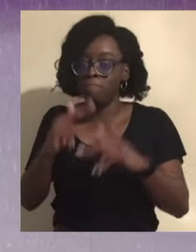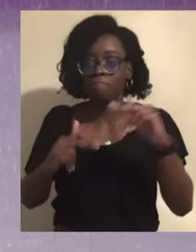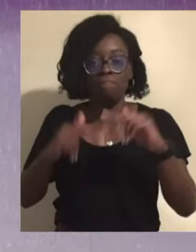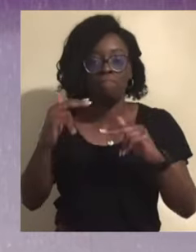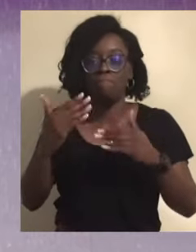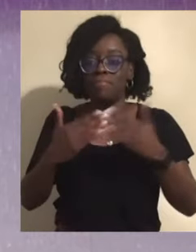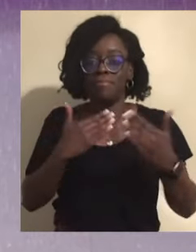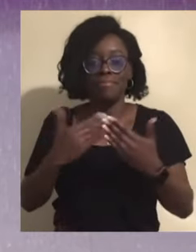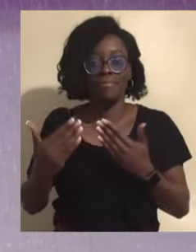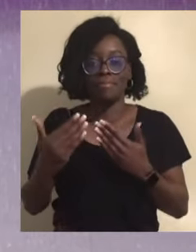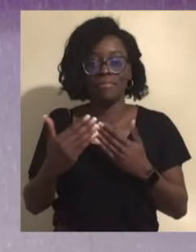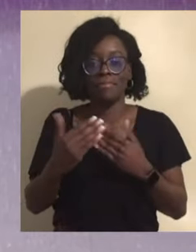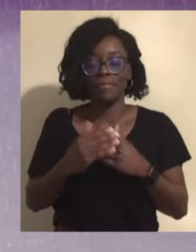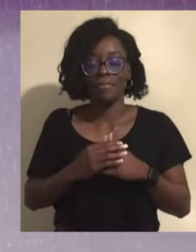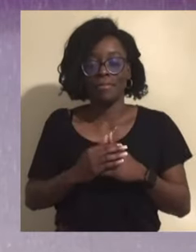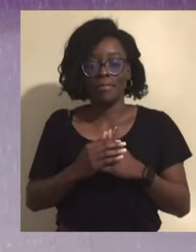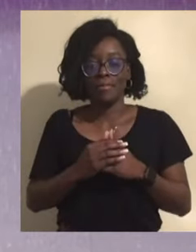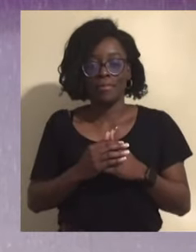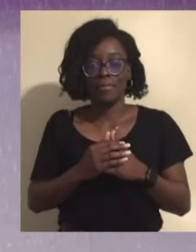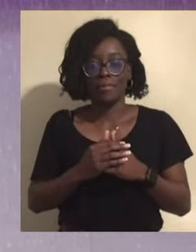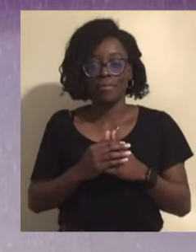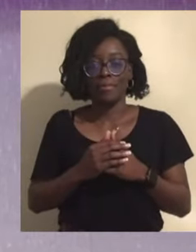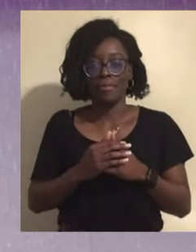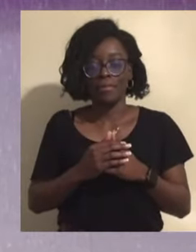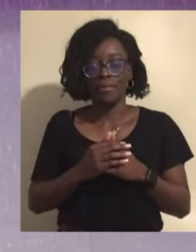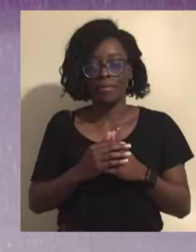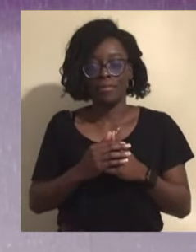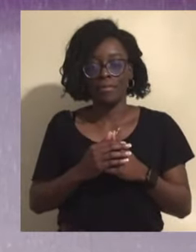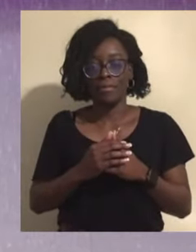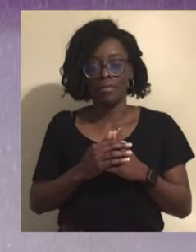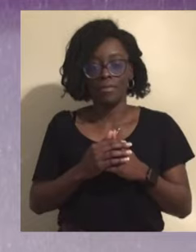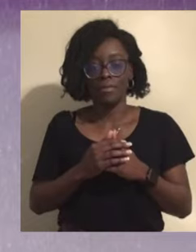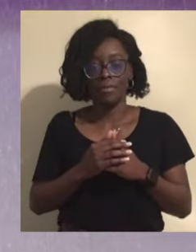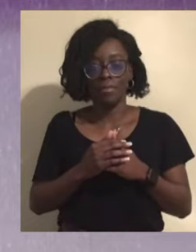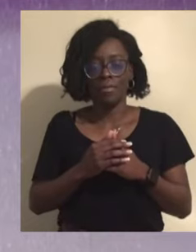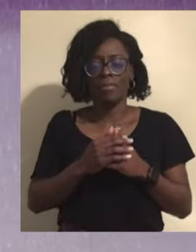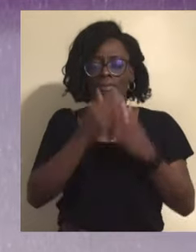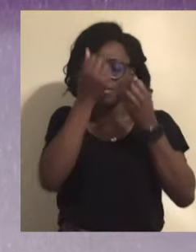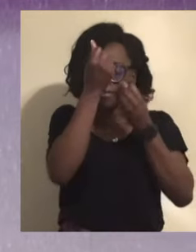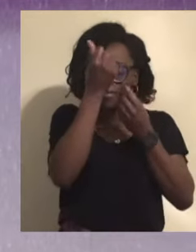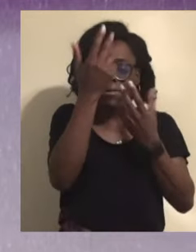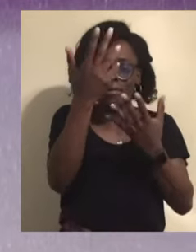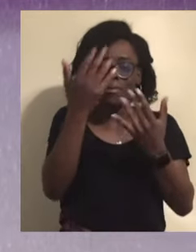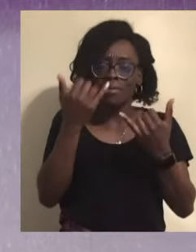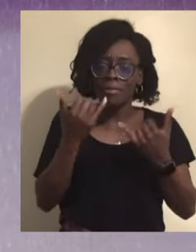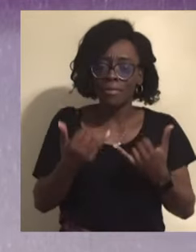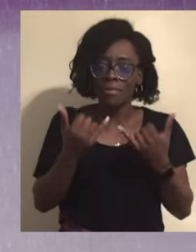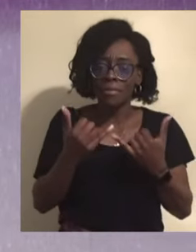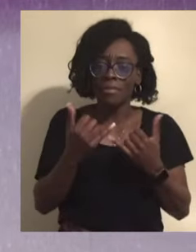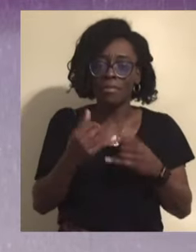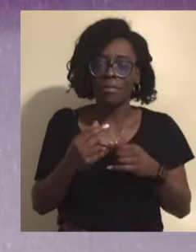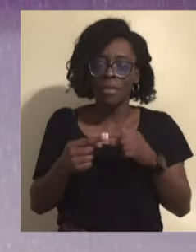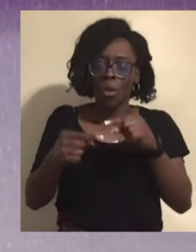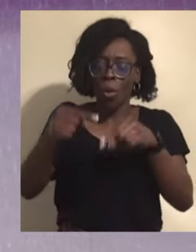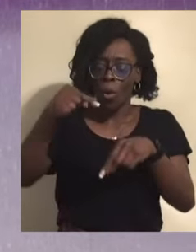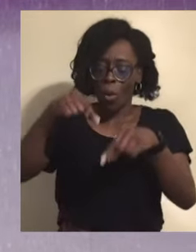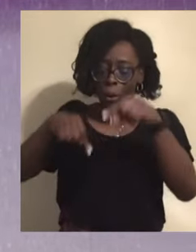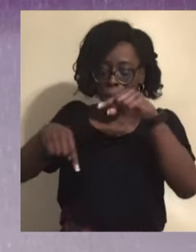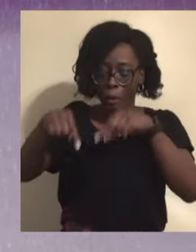I want to tell that somebody in here today that you need to go back and look at why you started doing it in the first